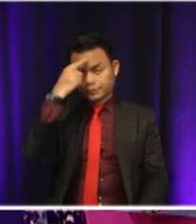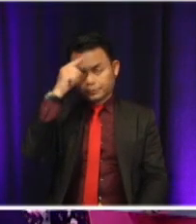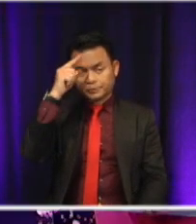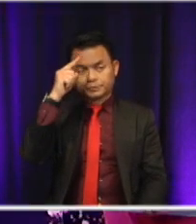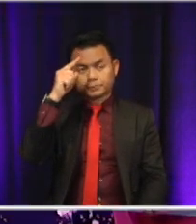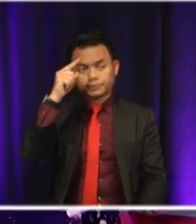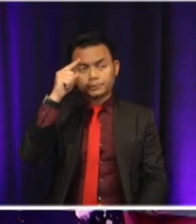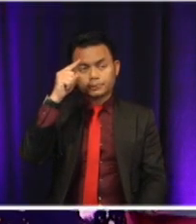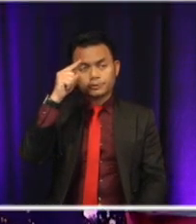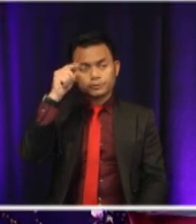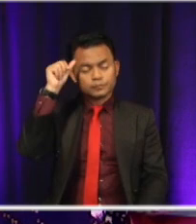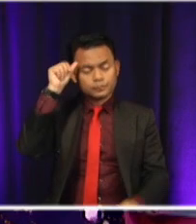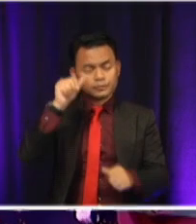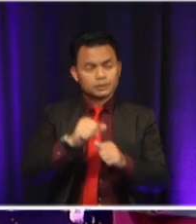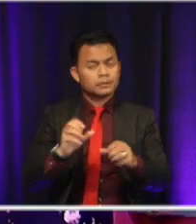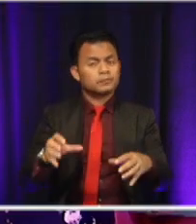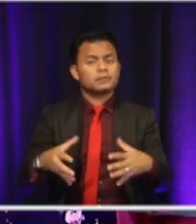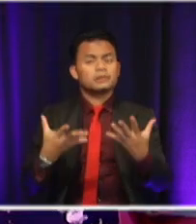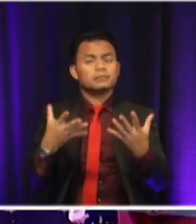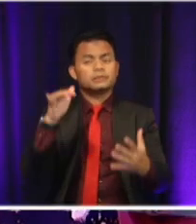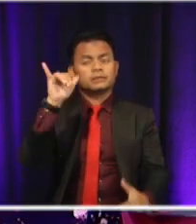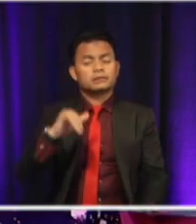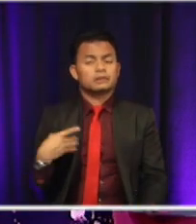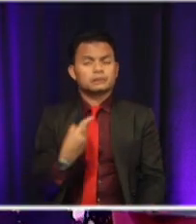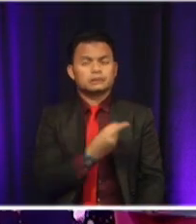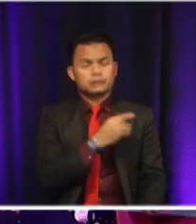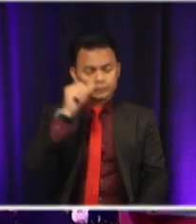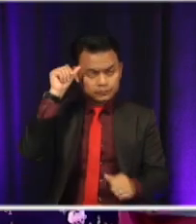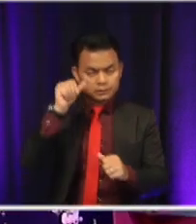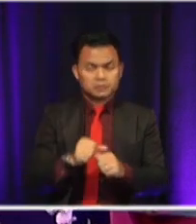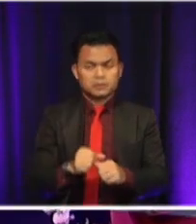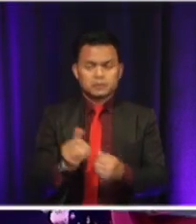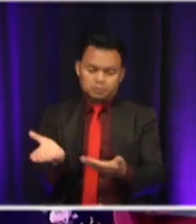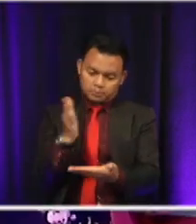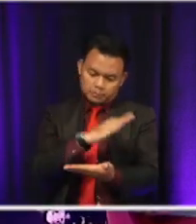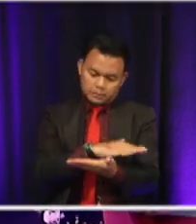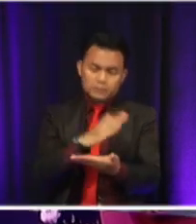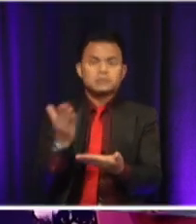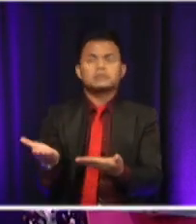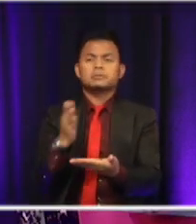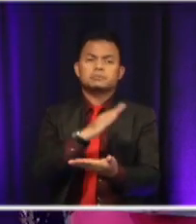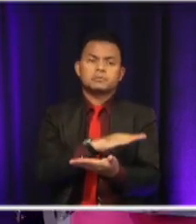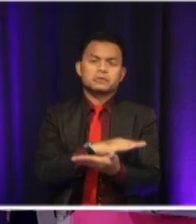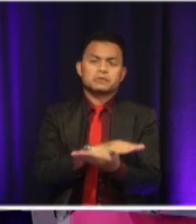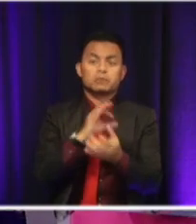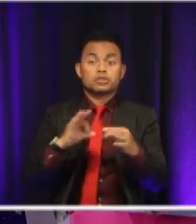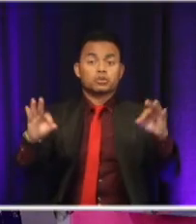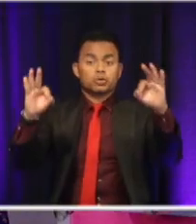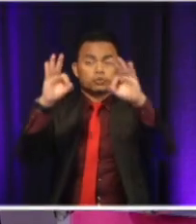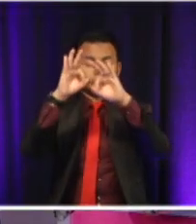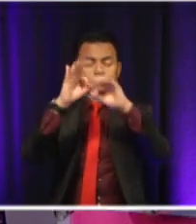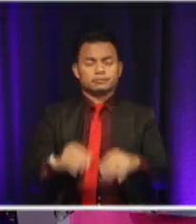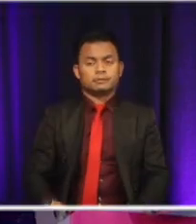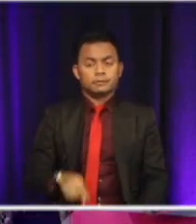memory, and you're going to write for me pages and pages of what the story is like. You know the story, I know the